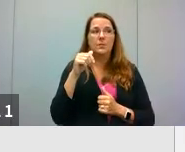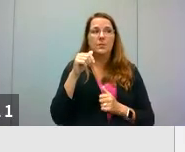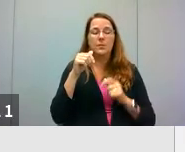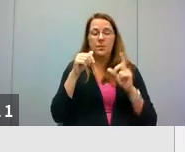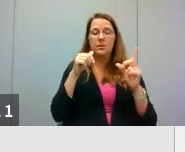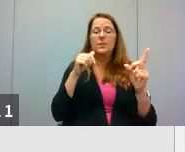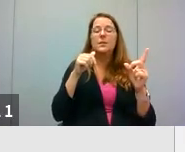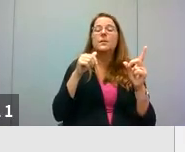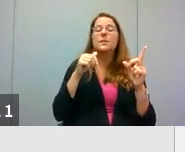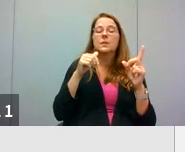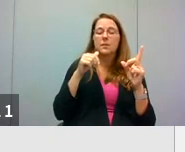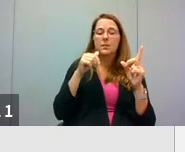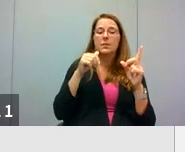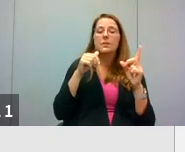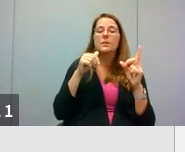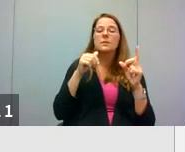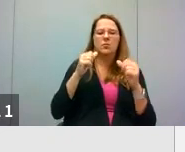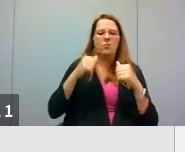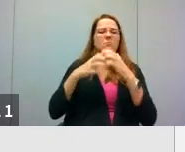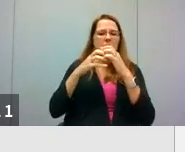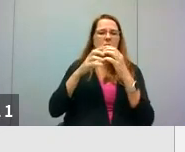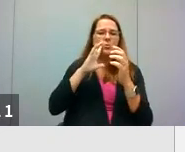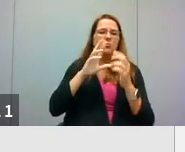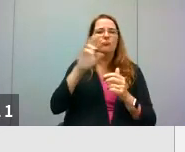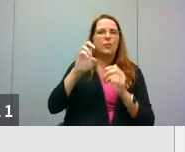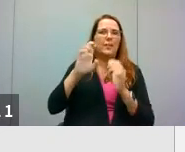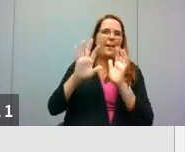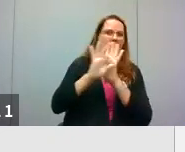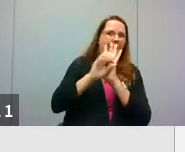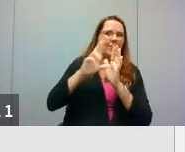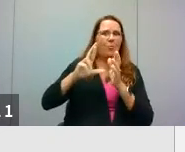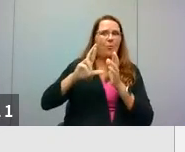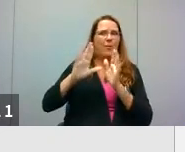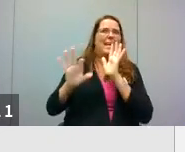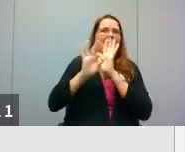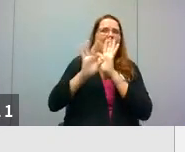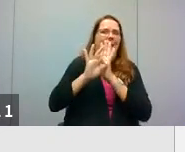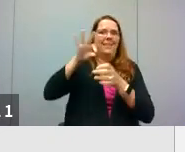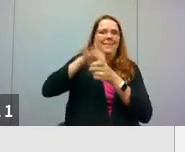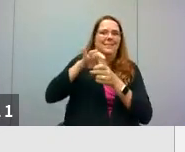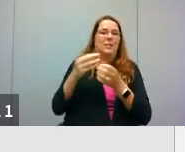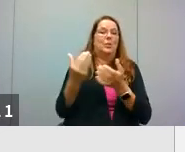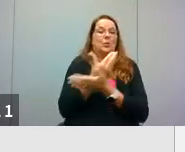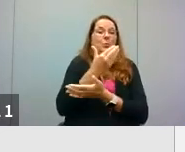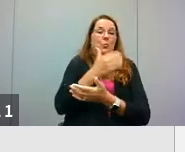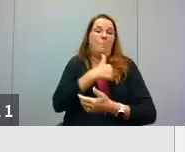elect or re-elect new members of the council.